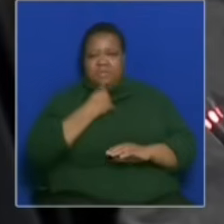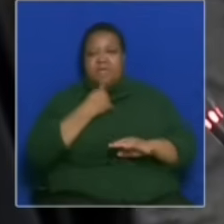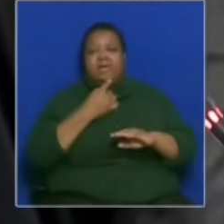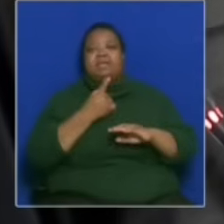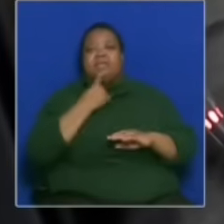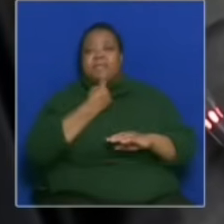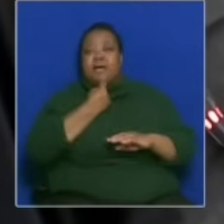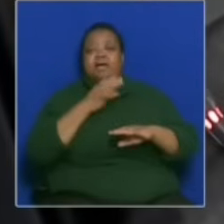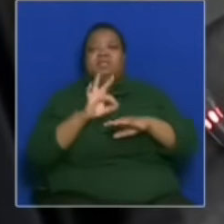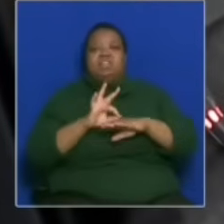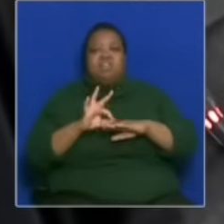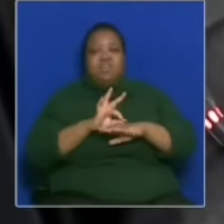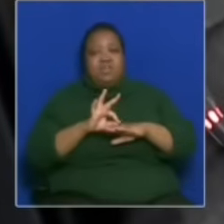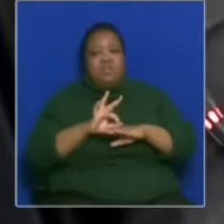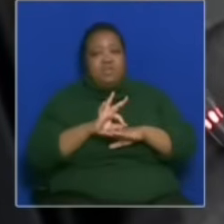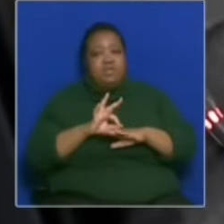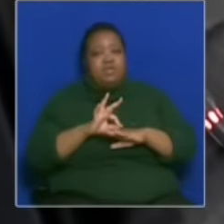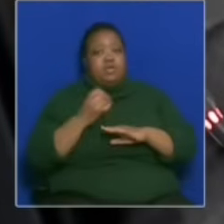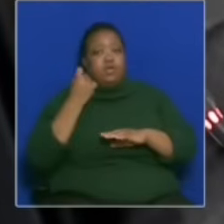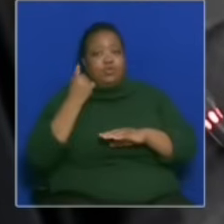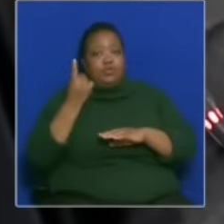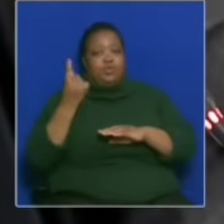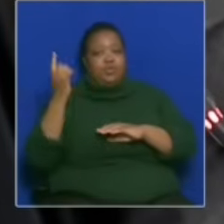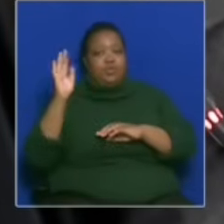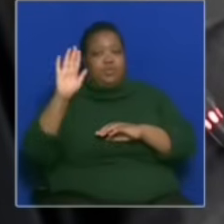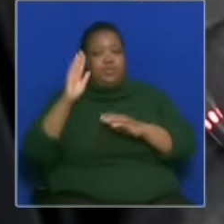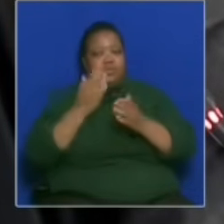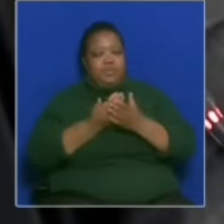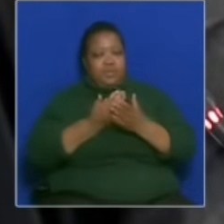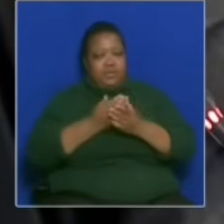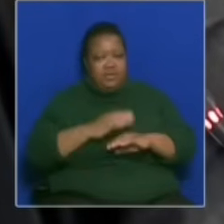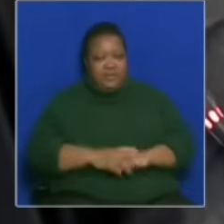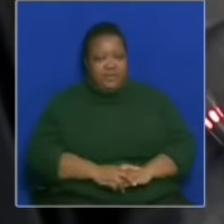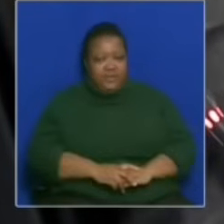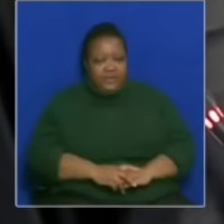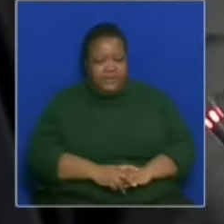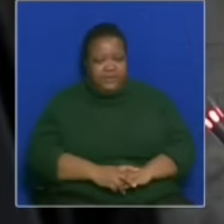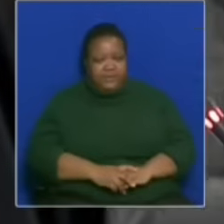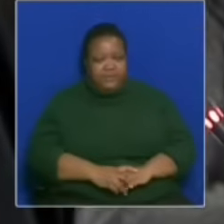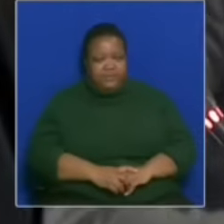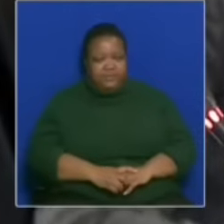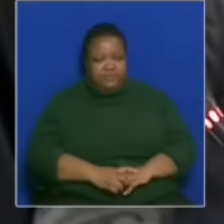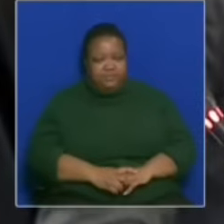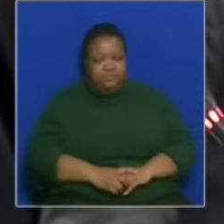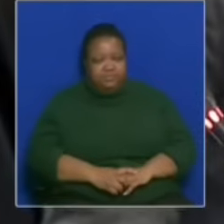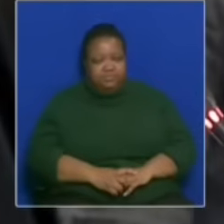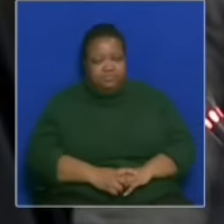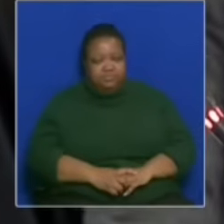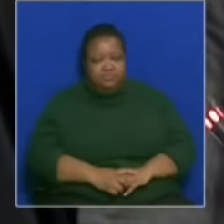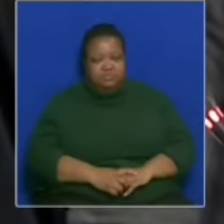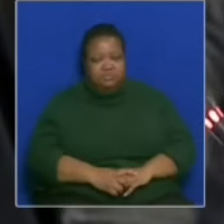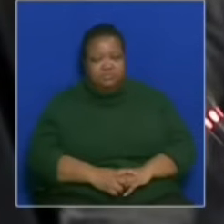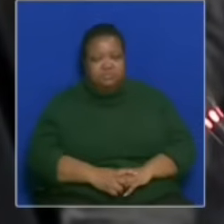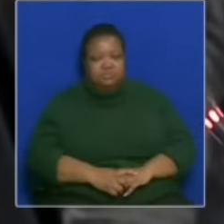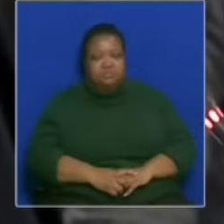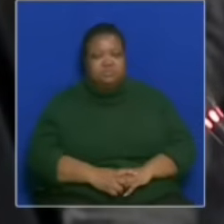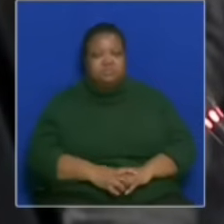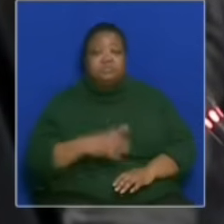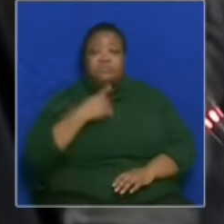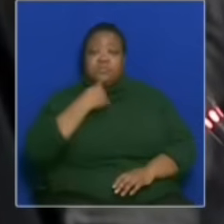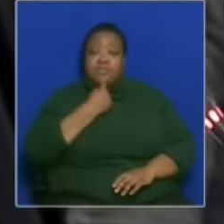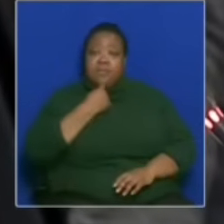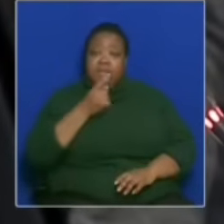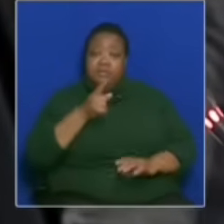briefly to be shown tomorrow. But what I do want to draw attention to